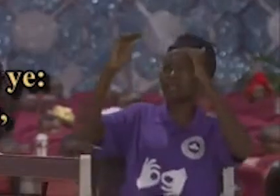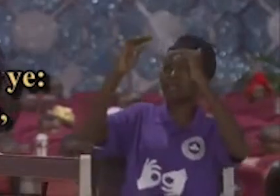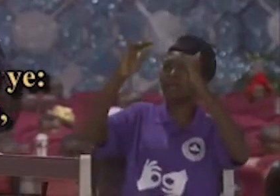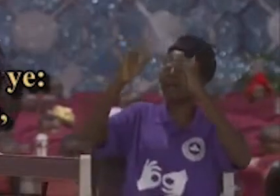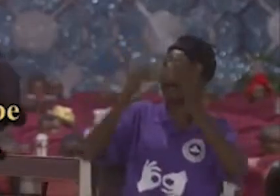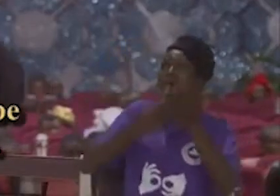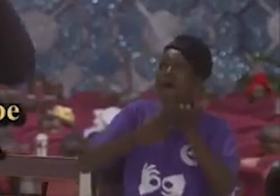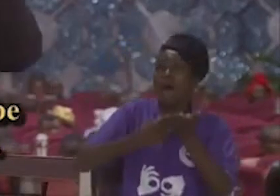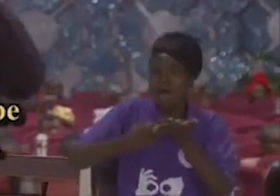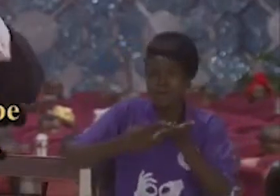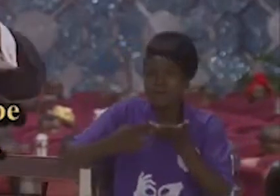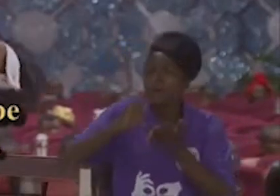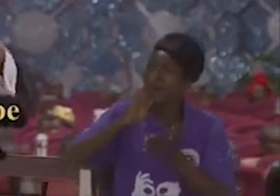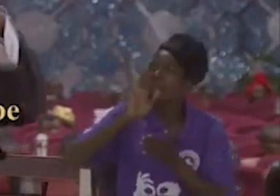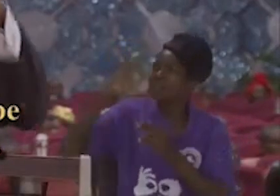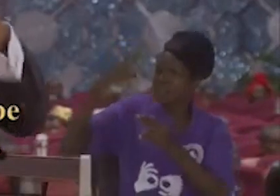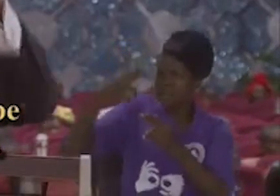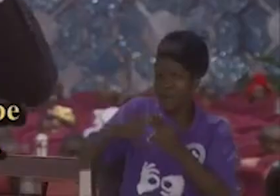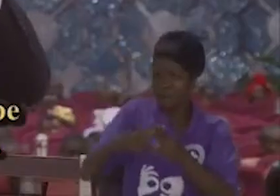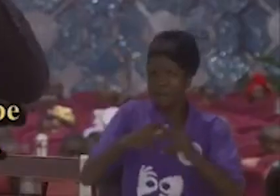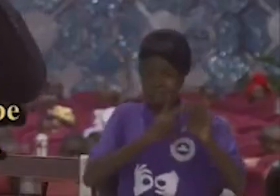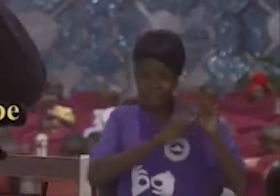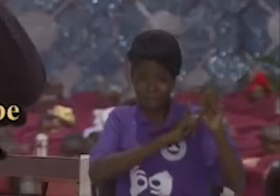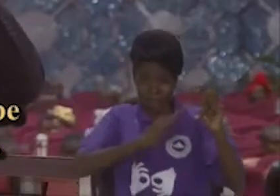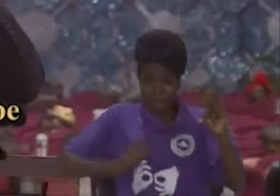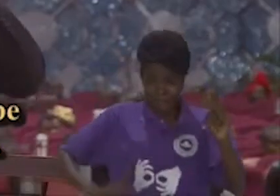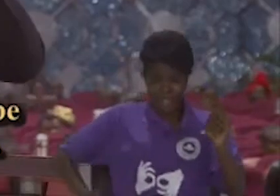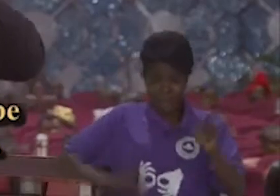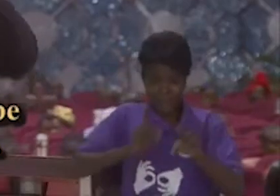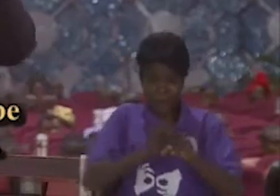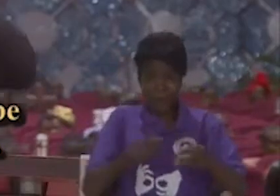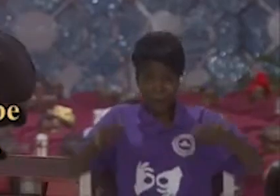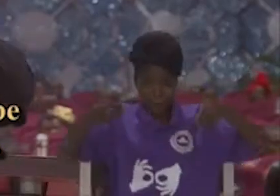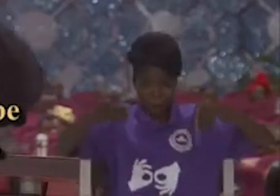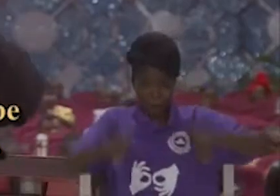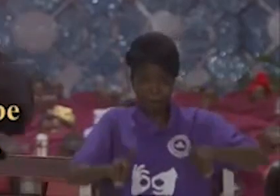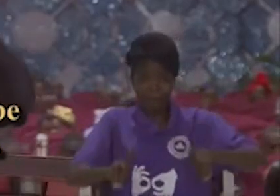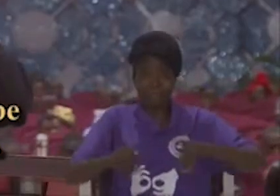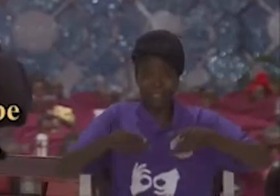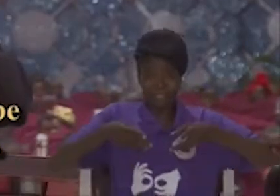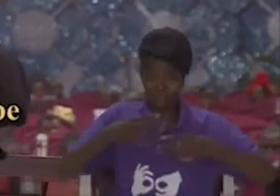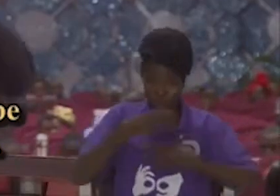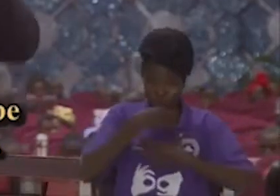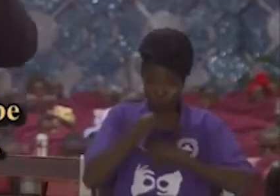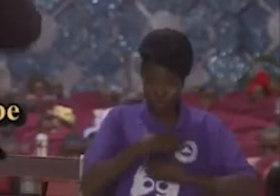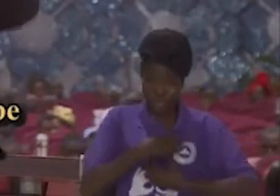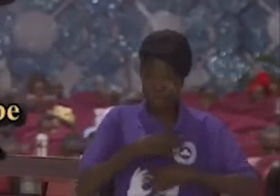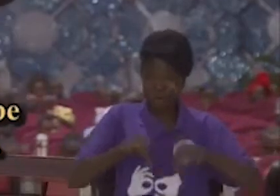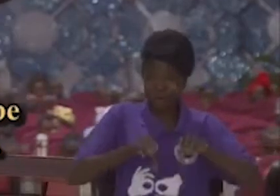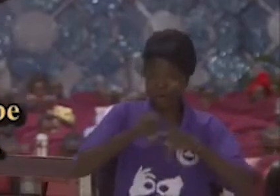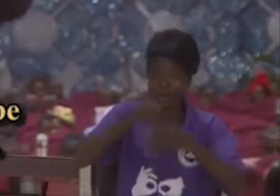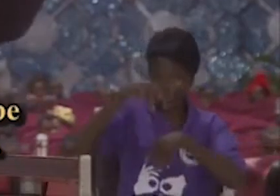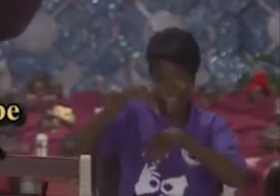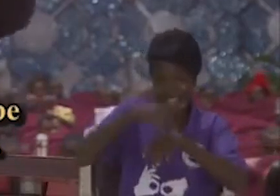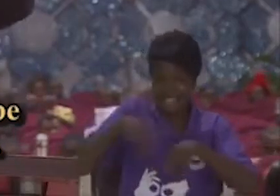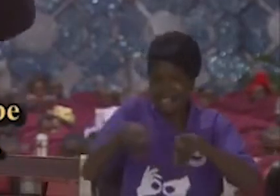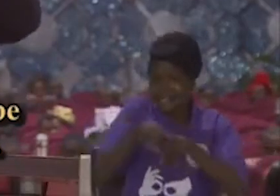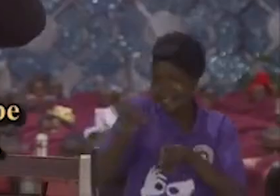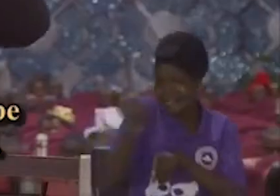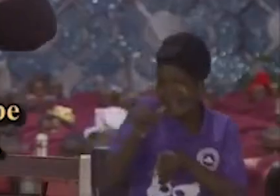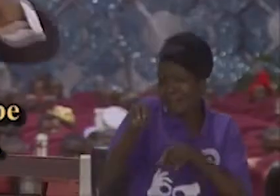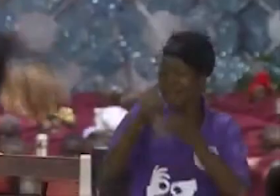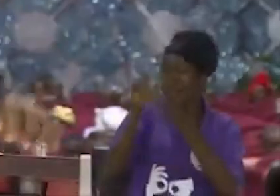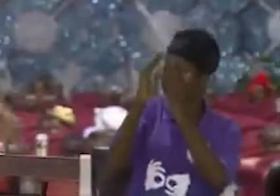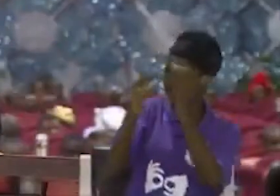thy kingdom what? Come, thy will be done on earth as it is where? In heaven. So he was